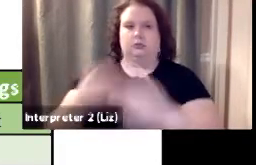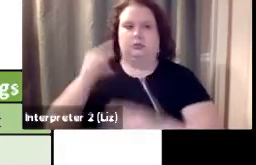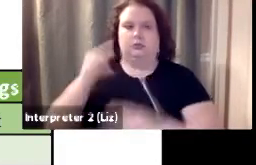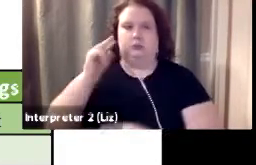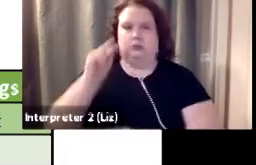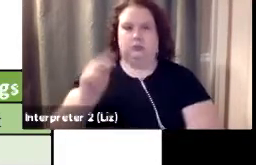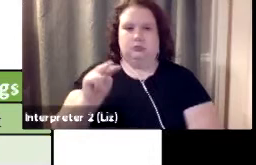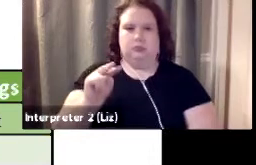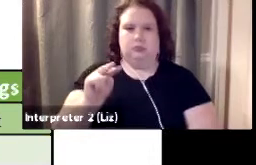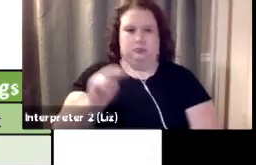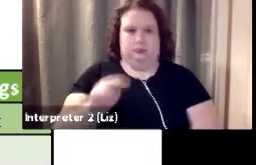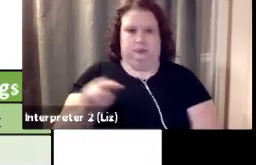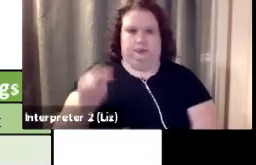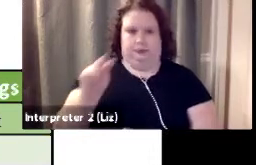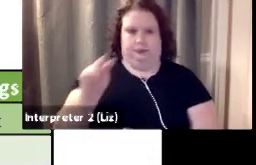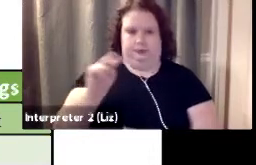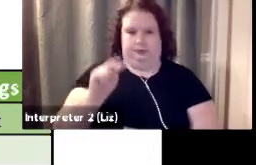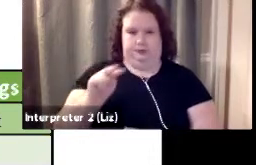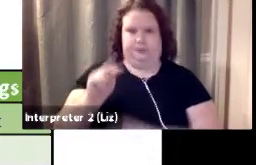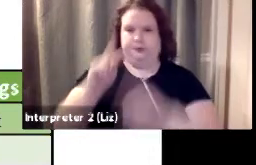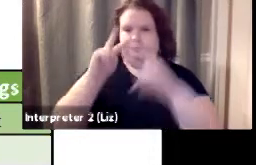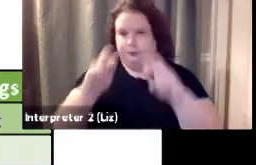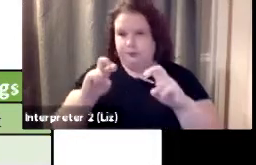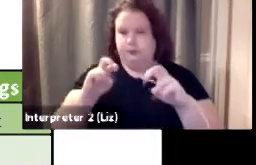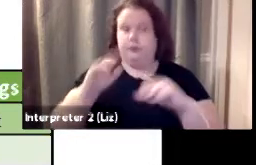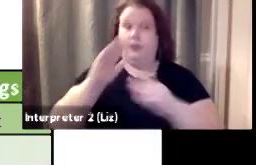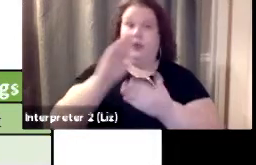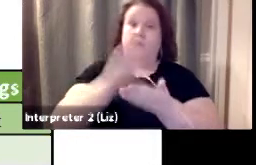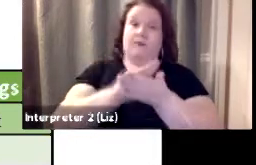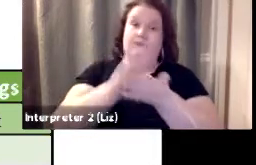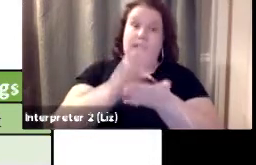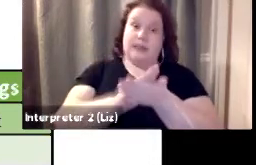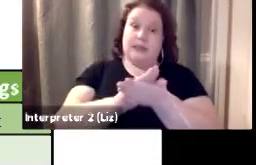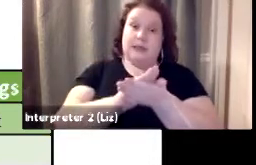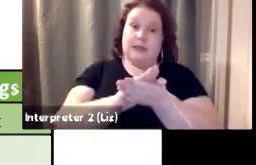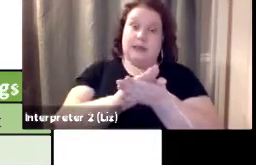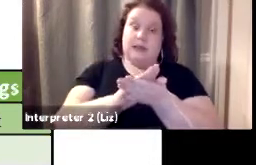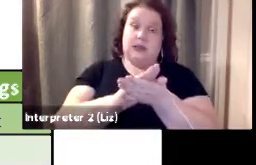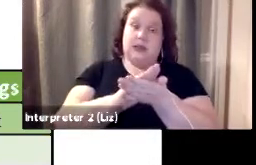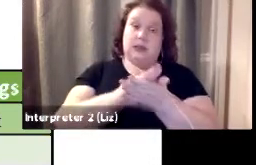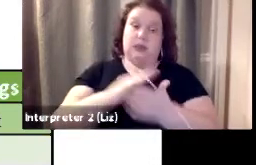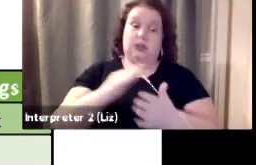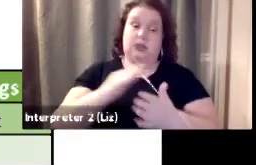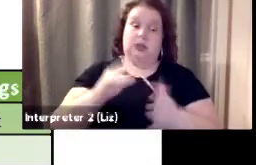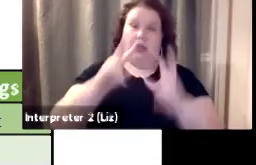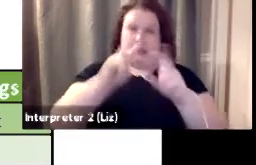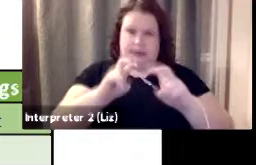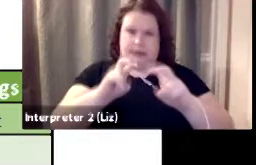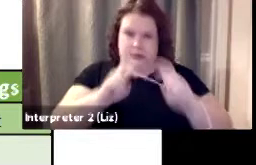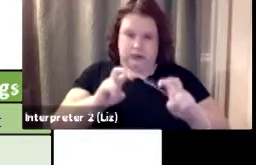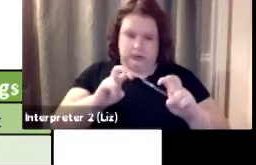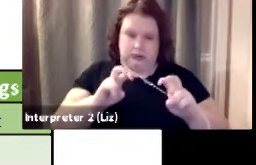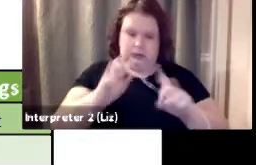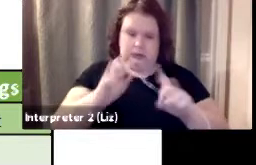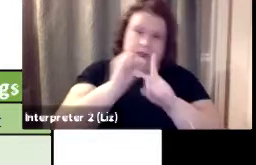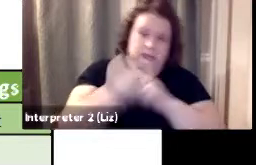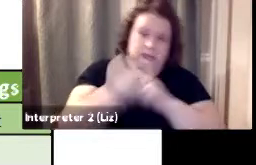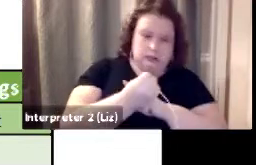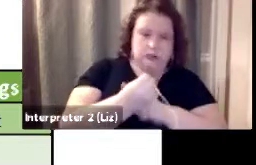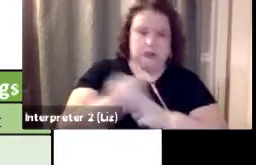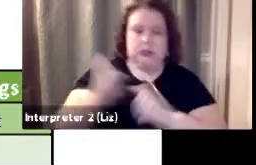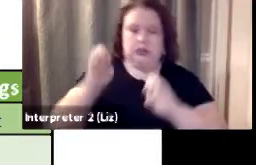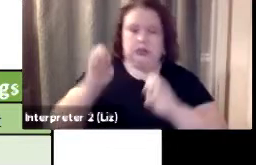looked at, looked at the facility condition assessment, educational suitability, analyzing that data. We're looking at the geographic data,